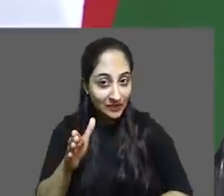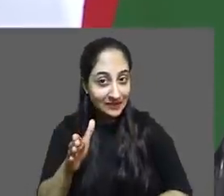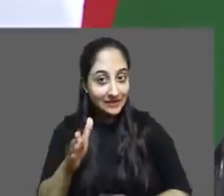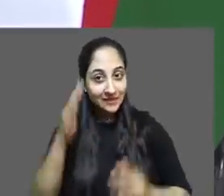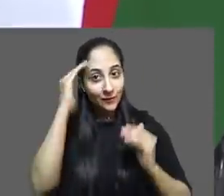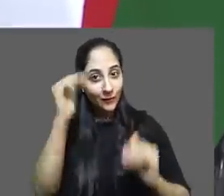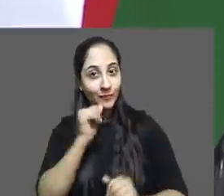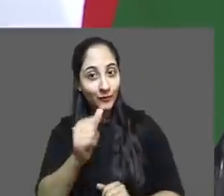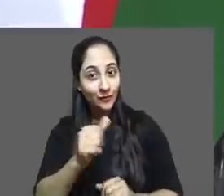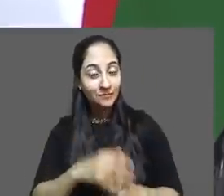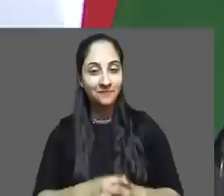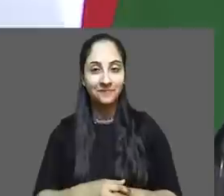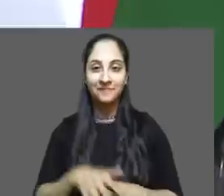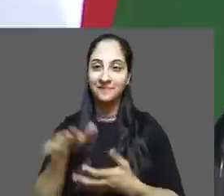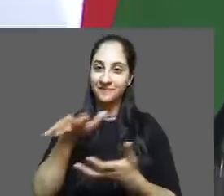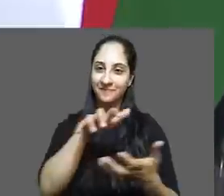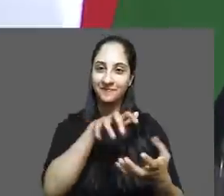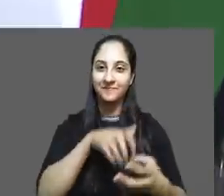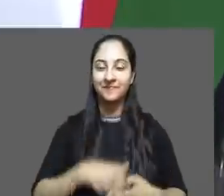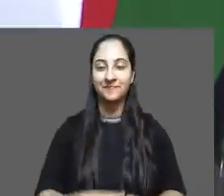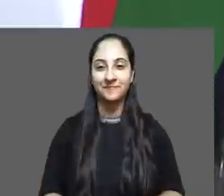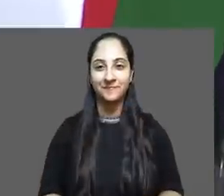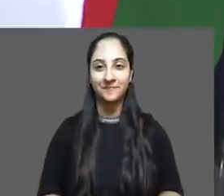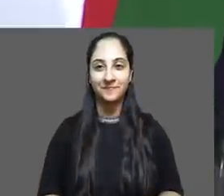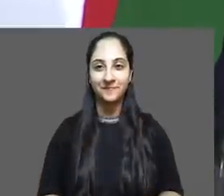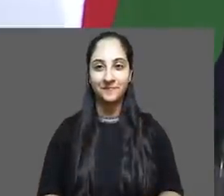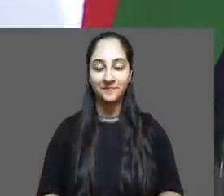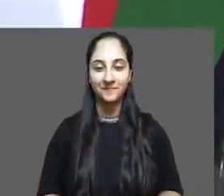morning wondering whether it was going to rain or not.